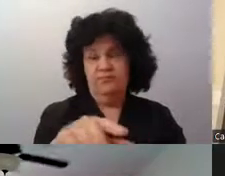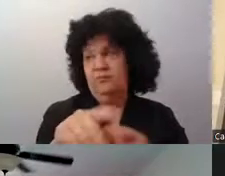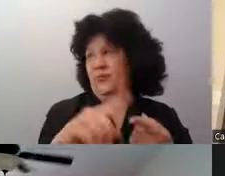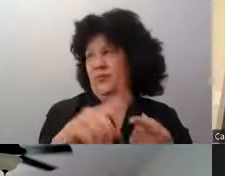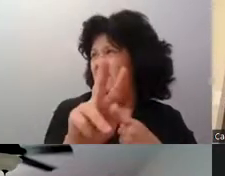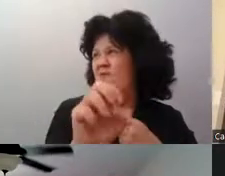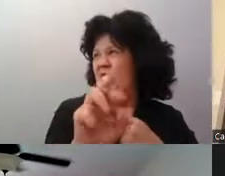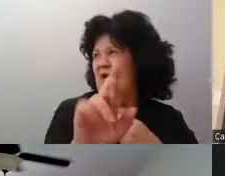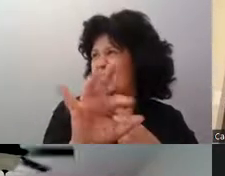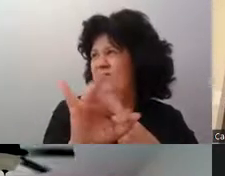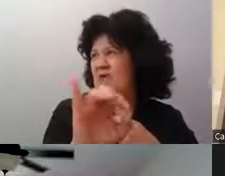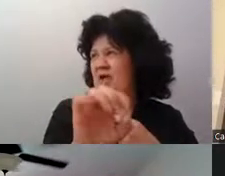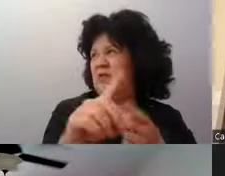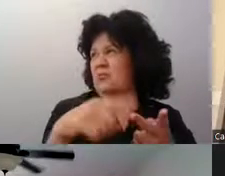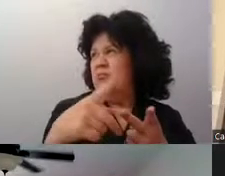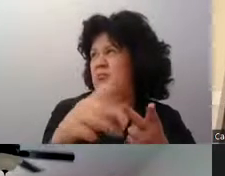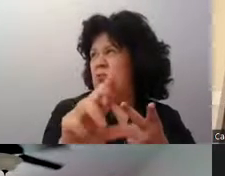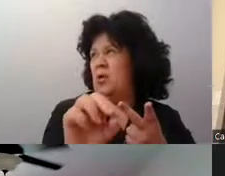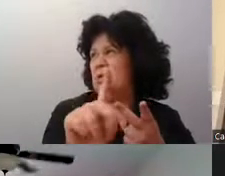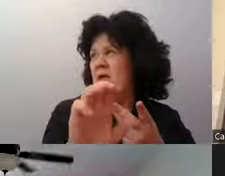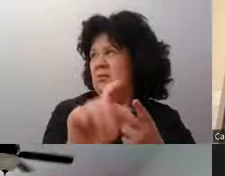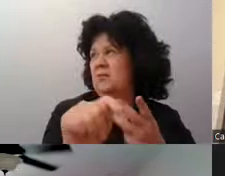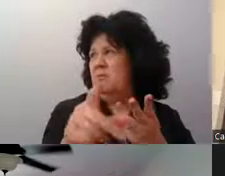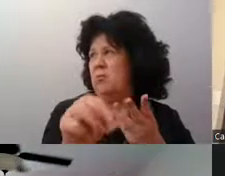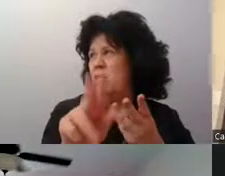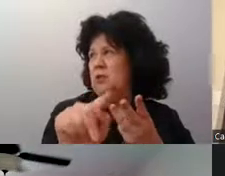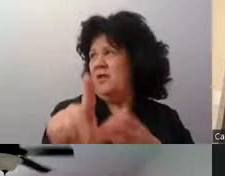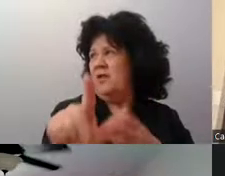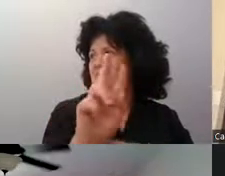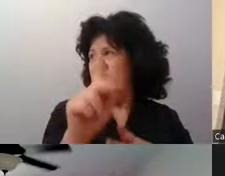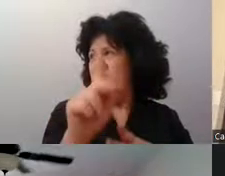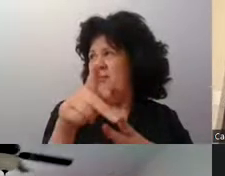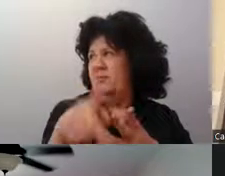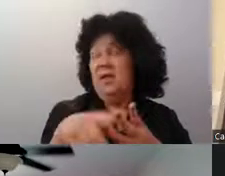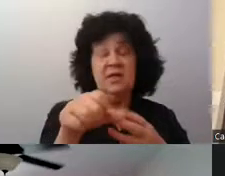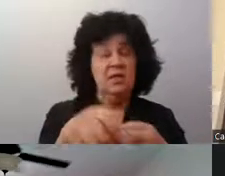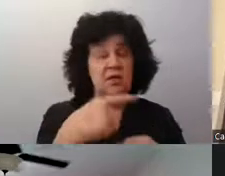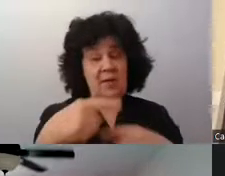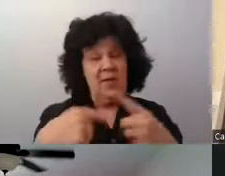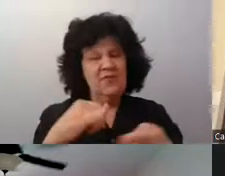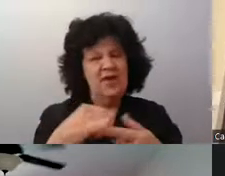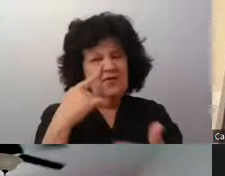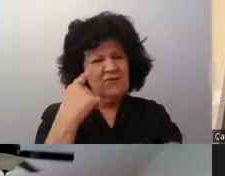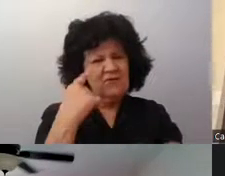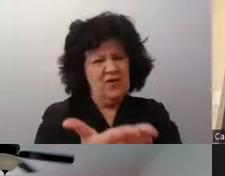Product Portal. Can you tell me a little bit about that verification process?